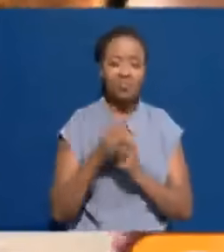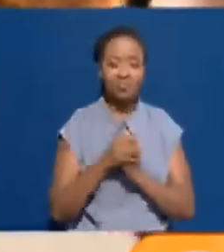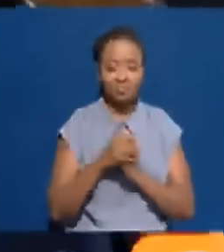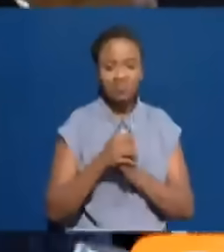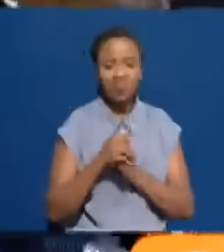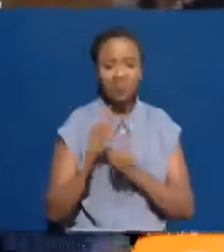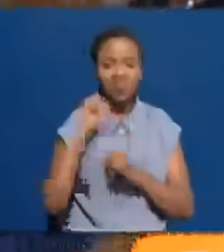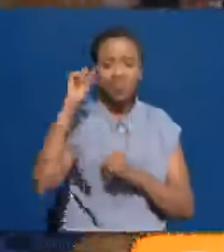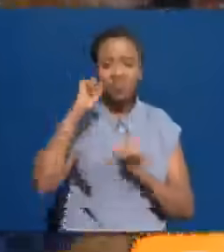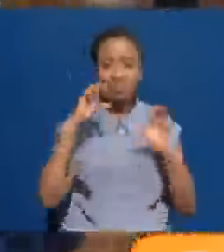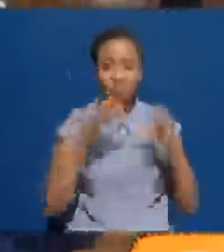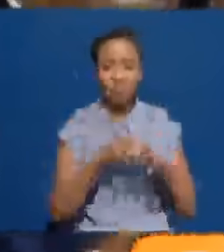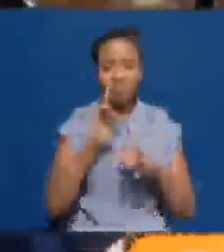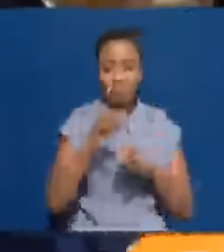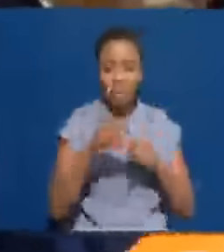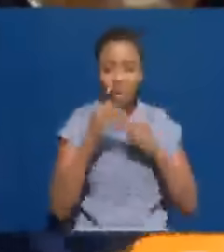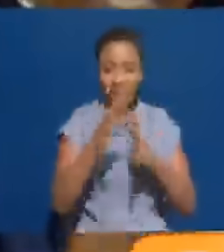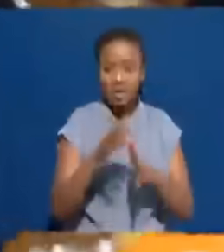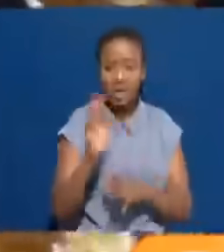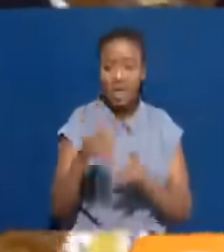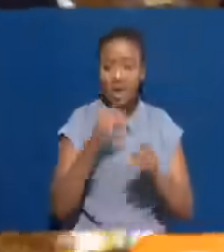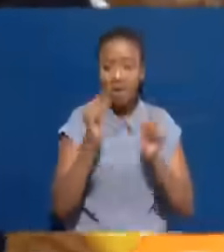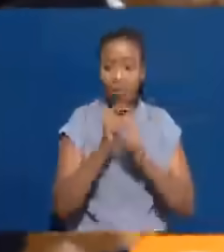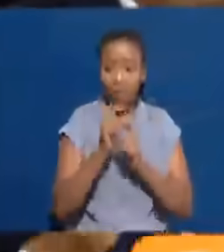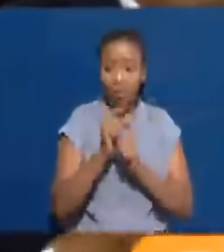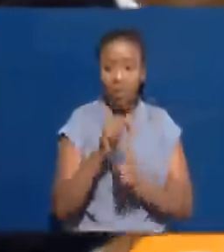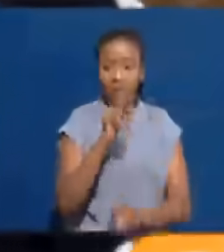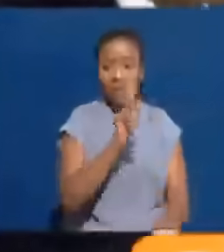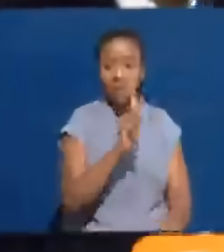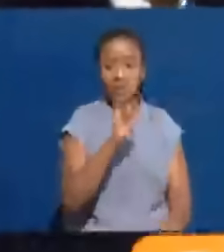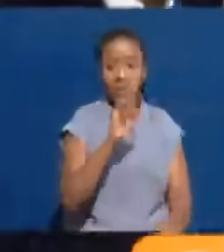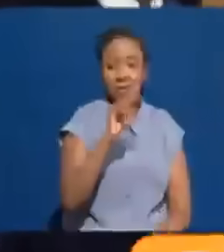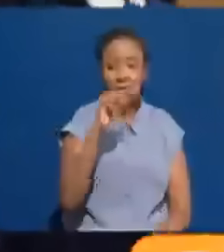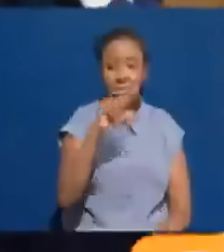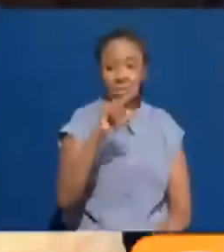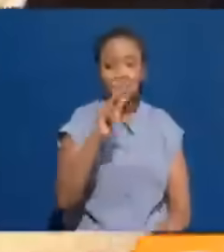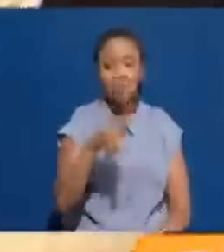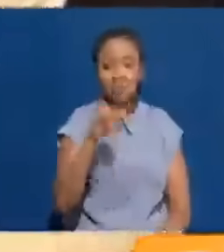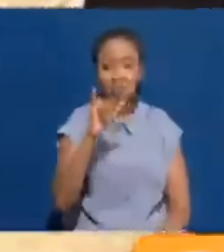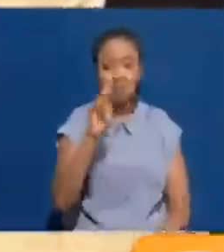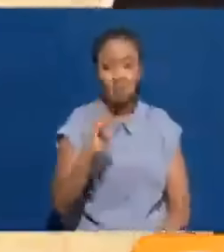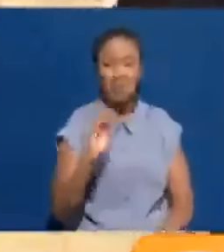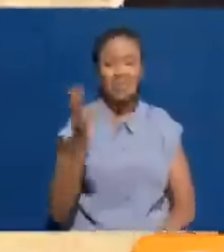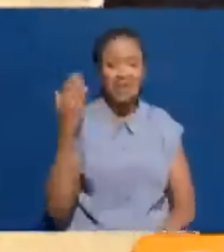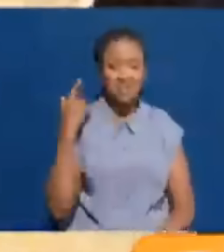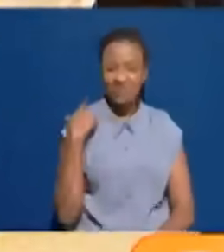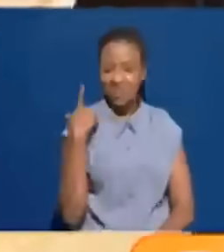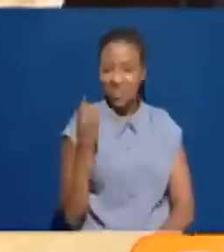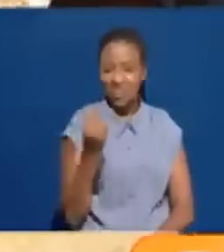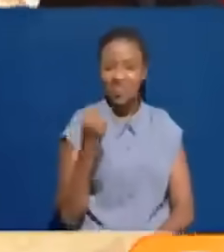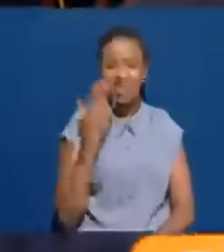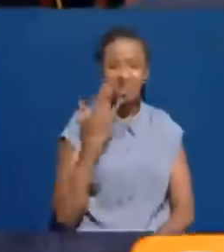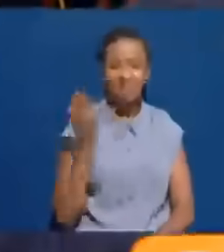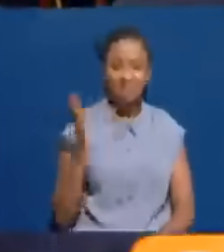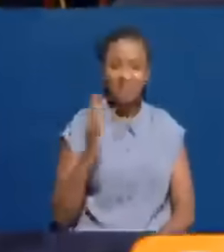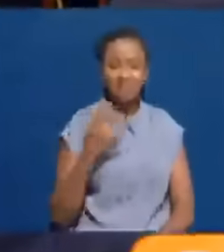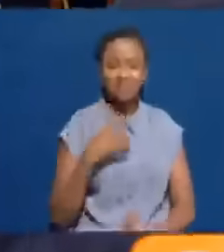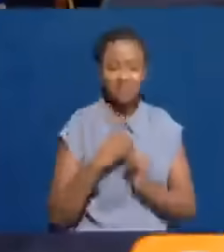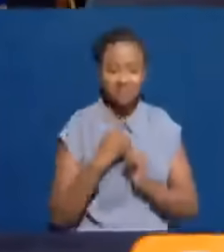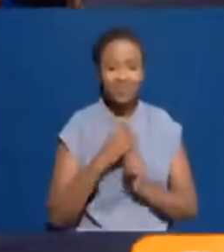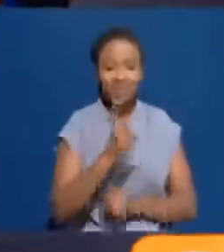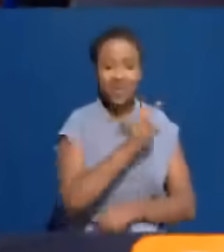Kenya. The term kingpin was the subject of a dinner joke by President William Ruto during the recent state banquet for